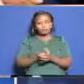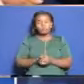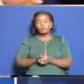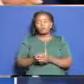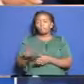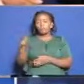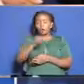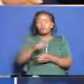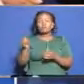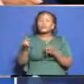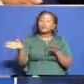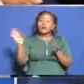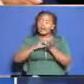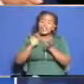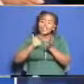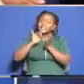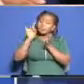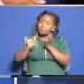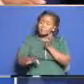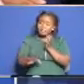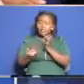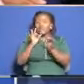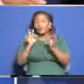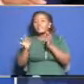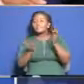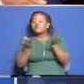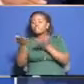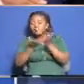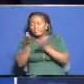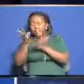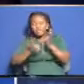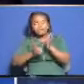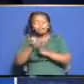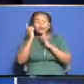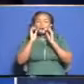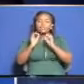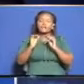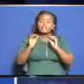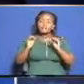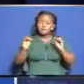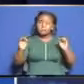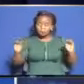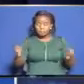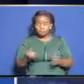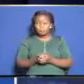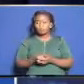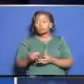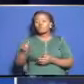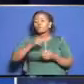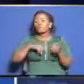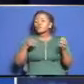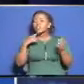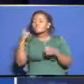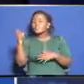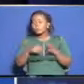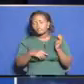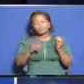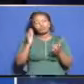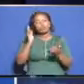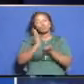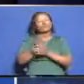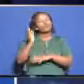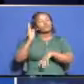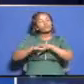done. If there's no service delivery, you will be removed from where you are. All we say is, it's a good day for